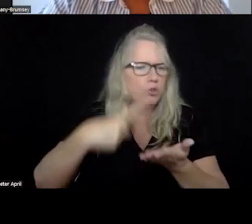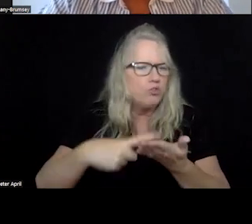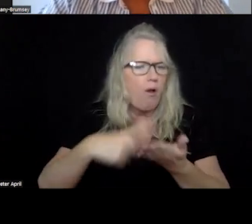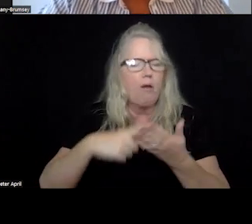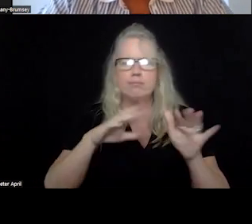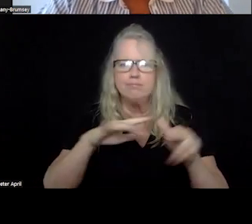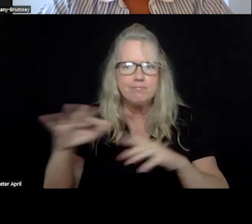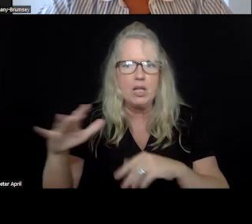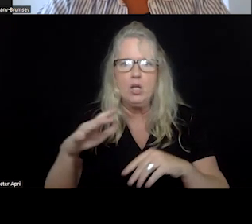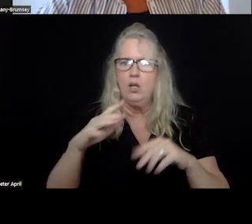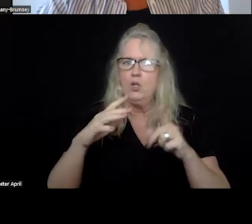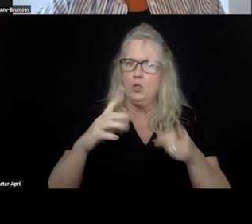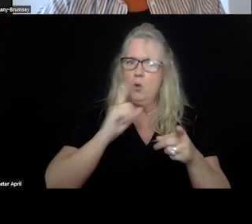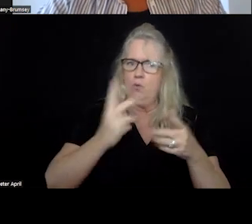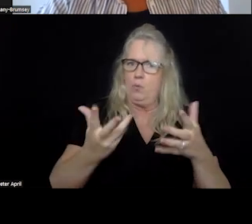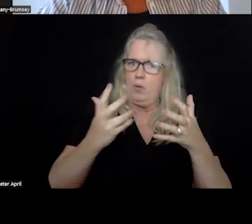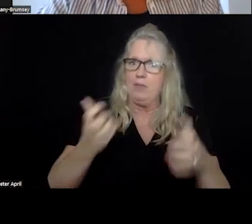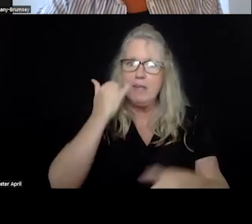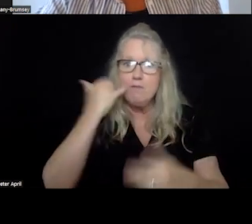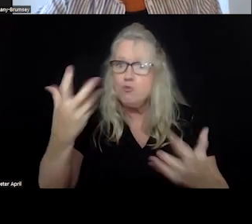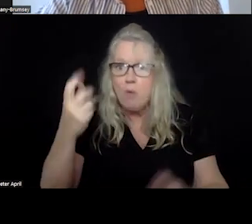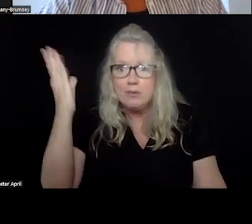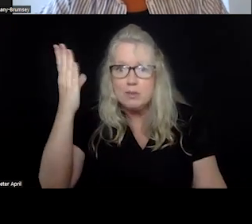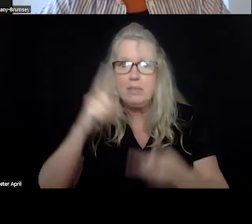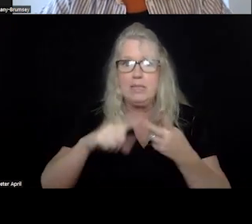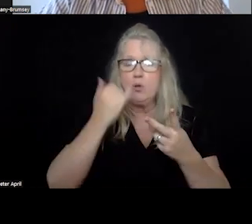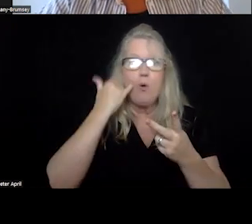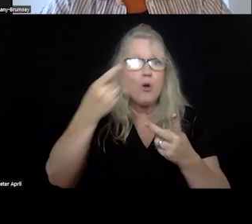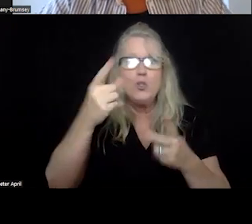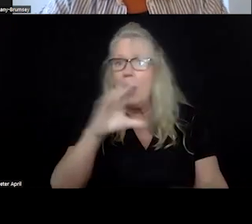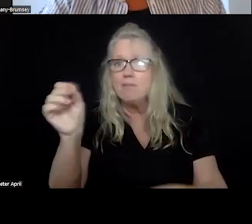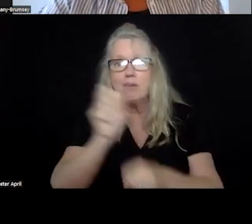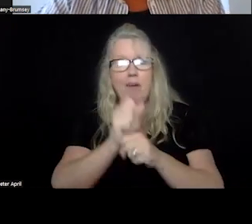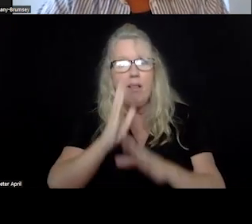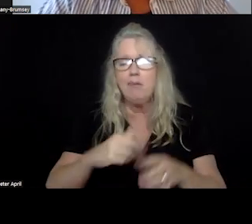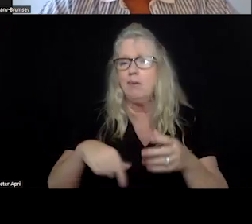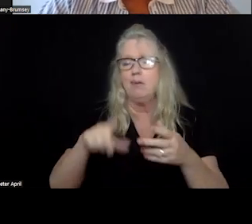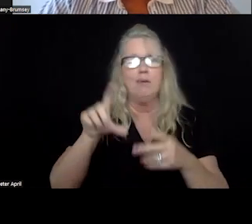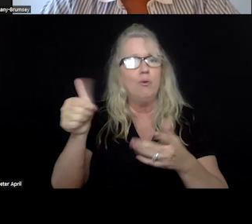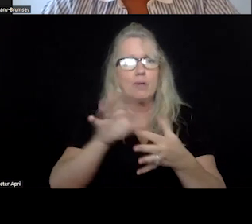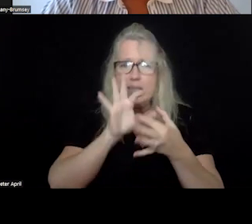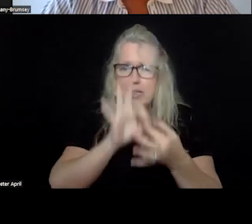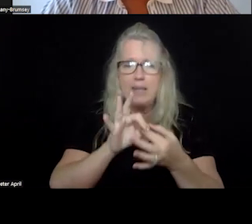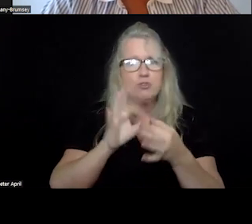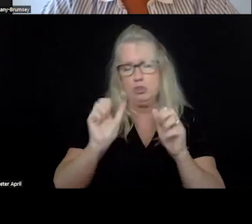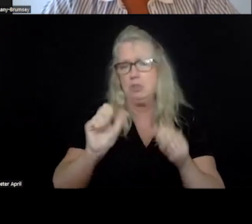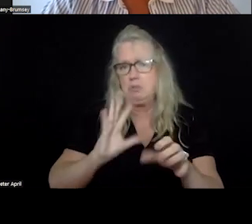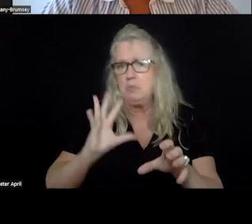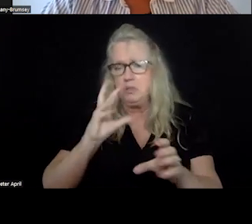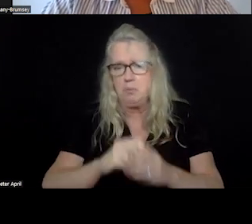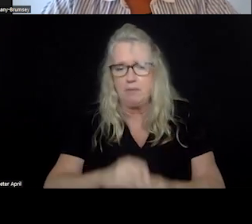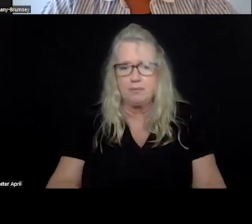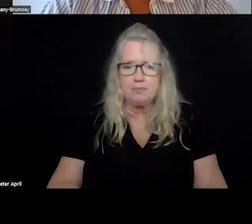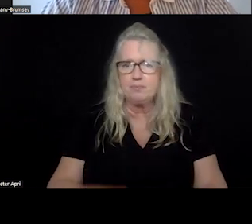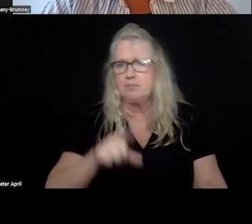in the meantime if you'd like to speak, or you have a colleague or a connection who you think would be a fantastic speaker. This is